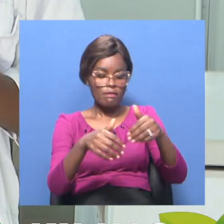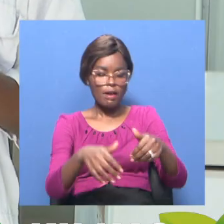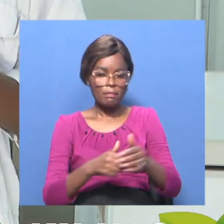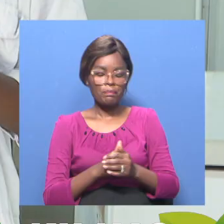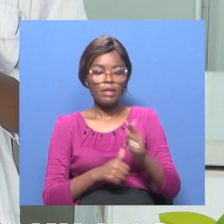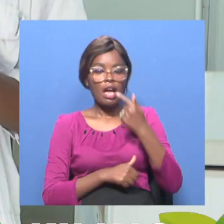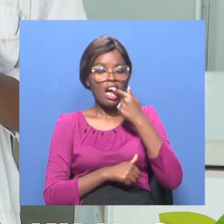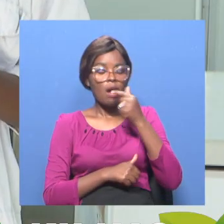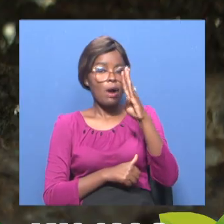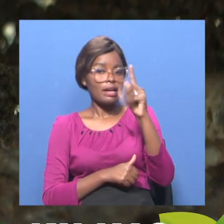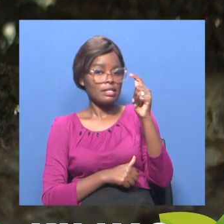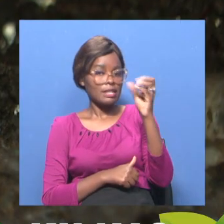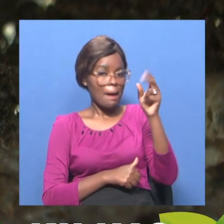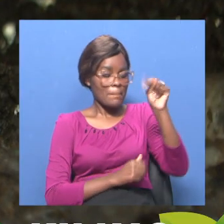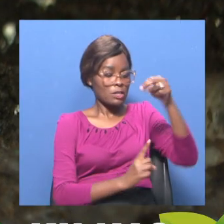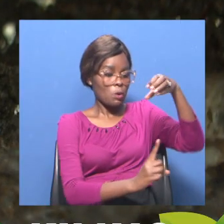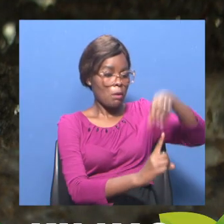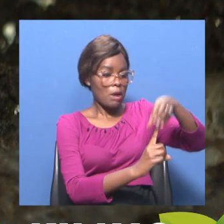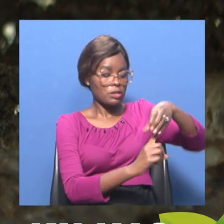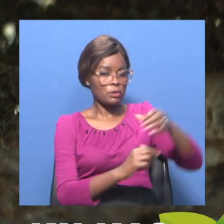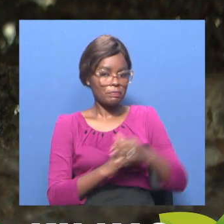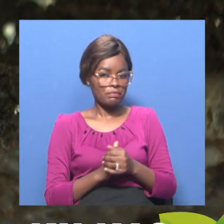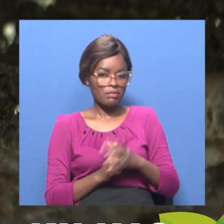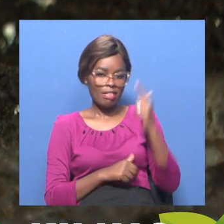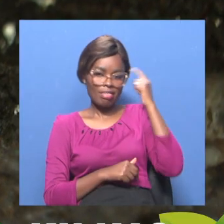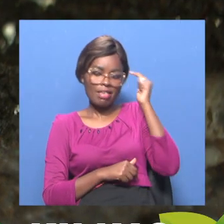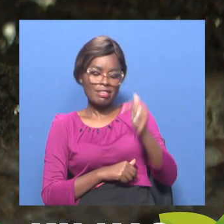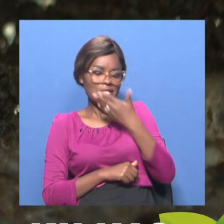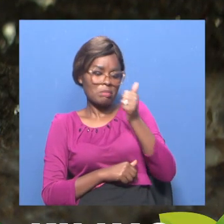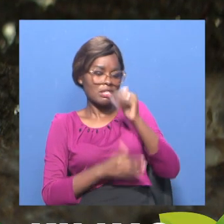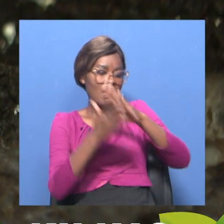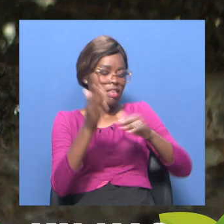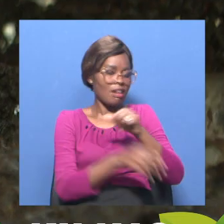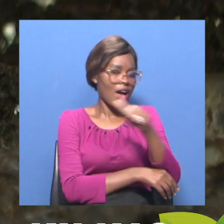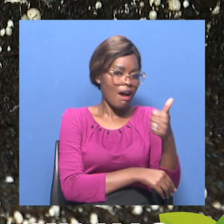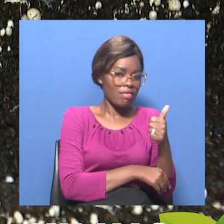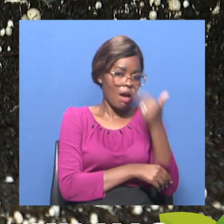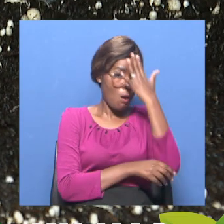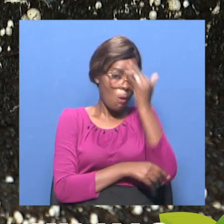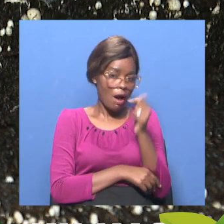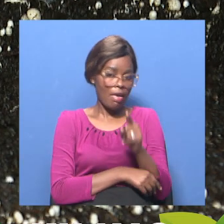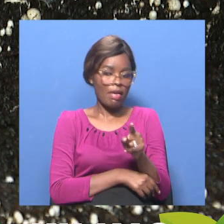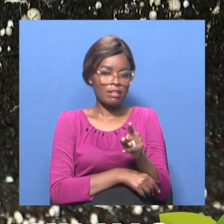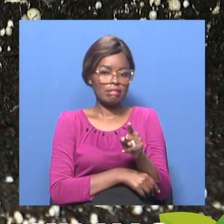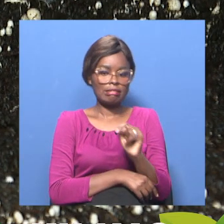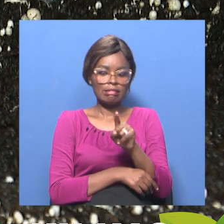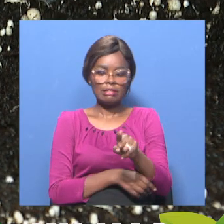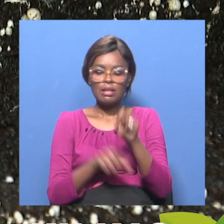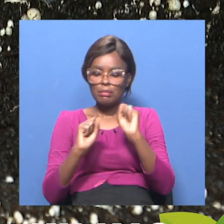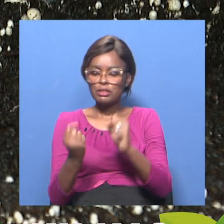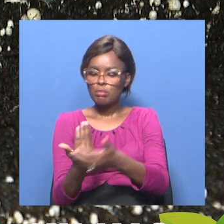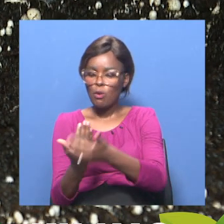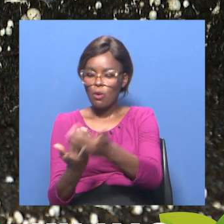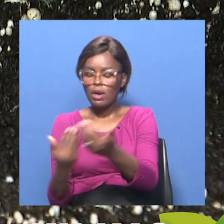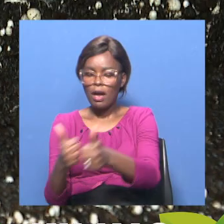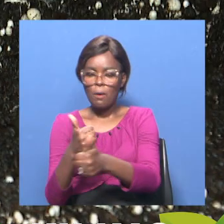white button mushrooms, and we prefer this over other varieties because of ease of maintenance and